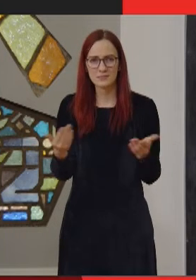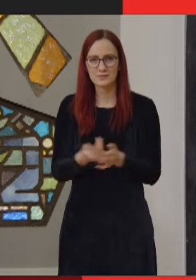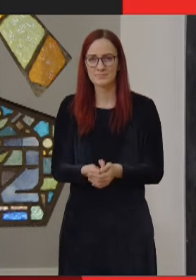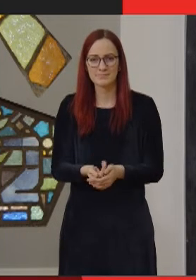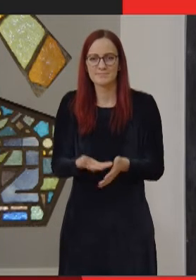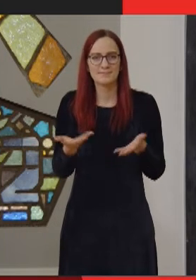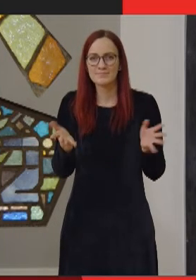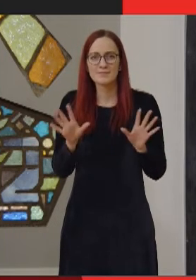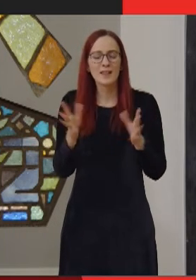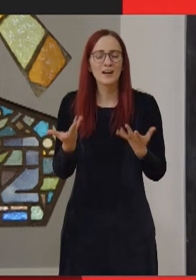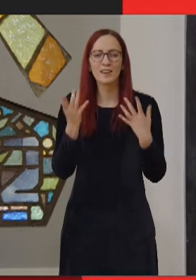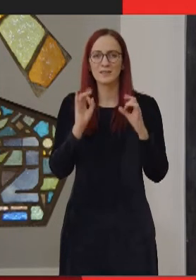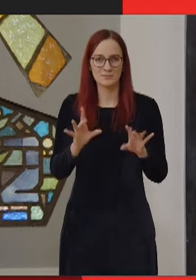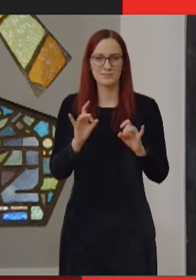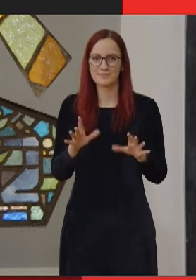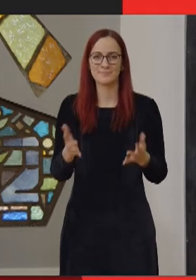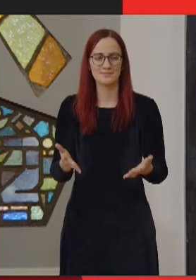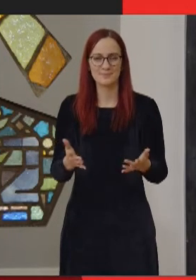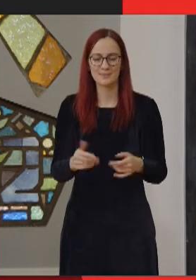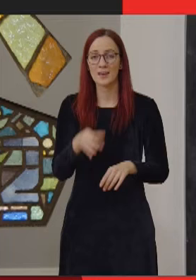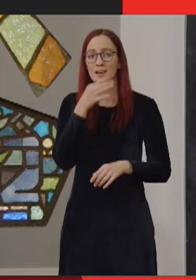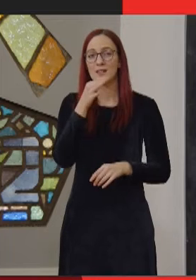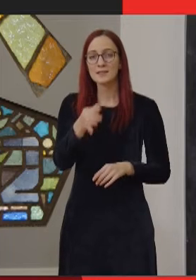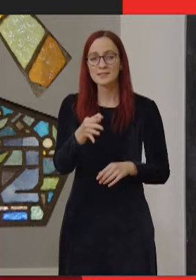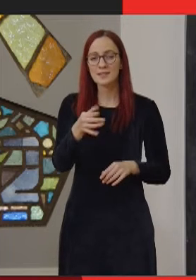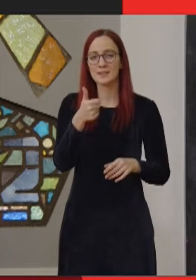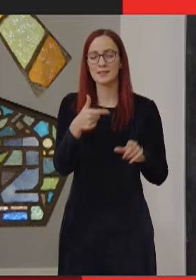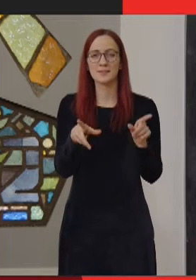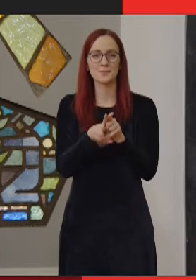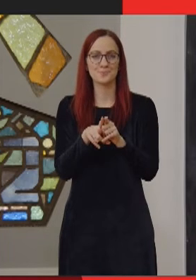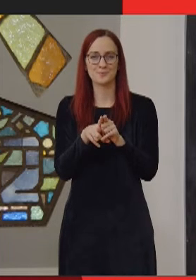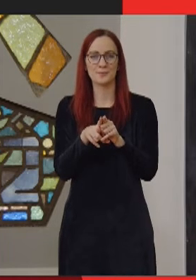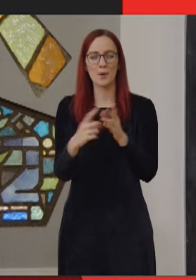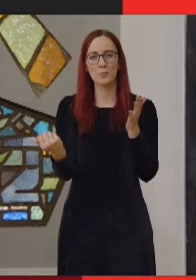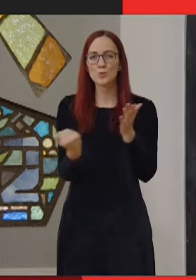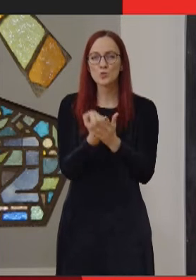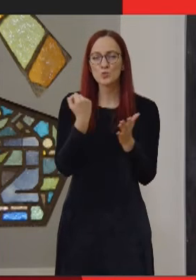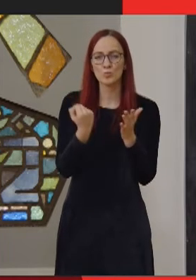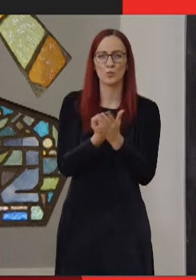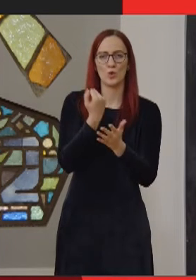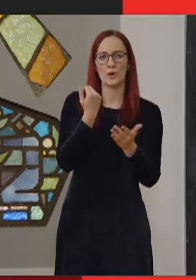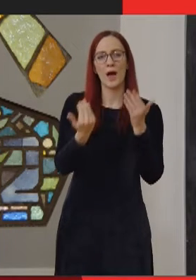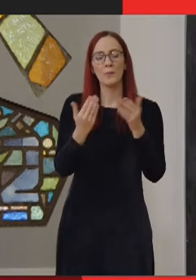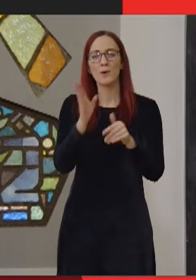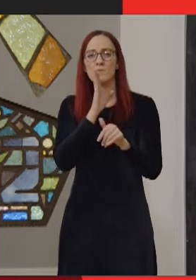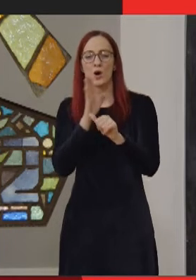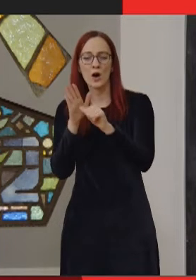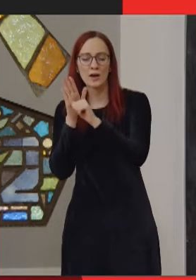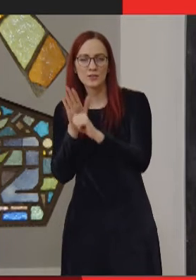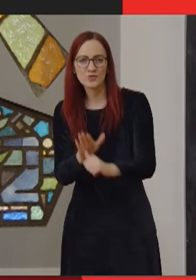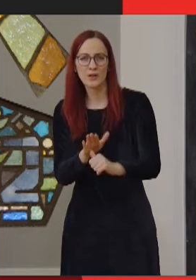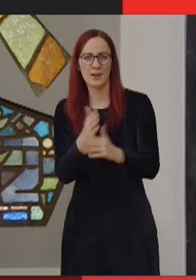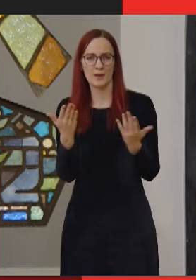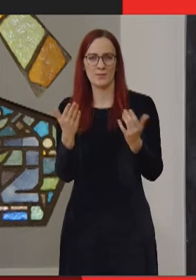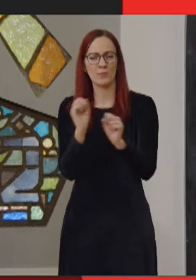I do not know what else can be explained here. Apskritai smurto arba moterų žeminimo,